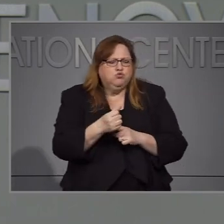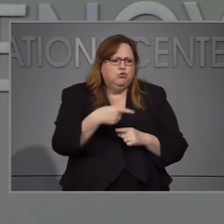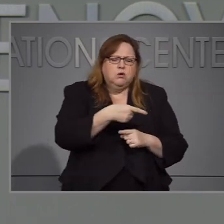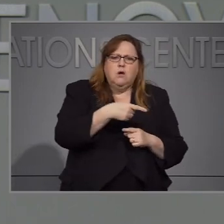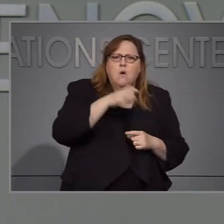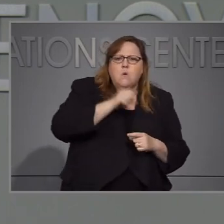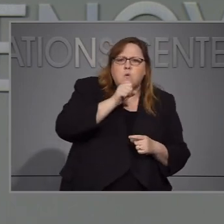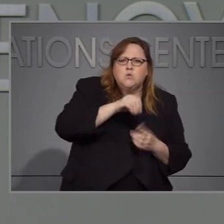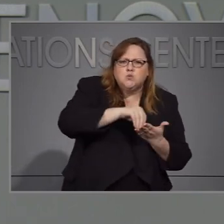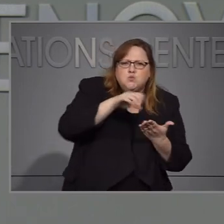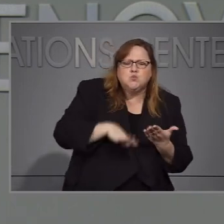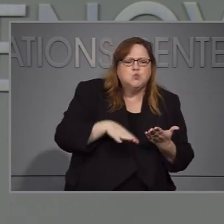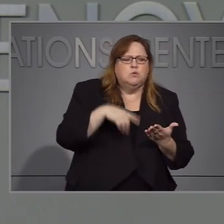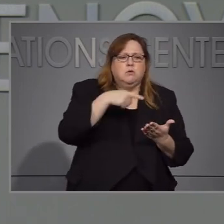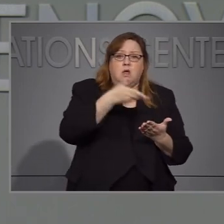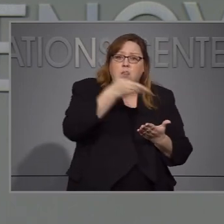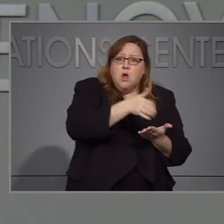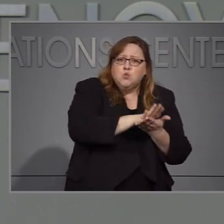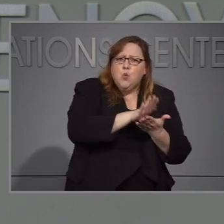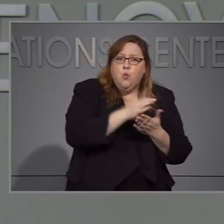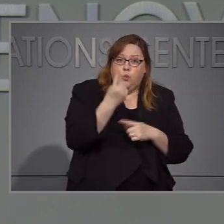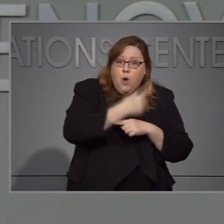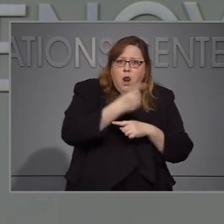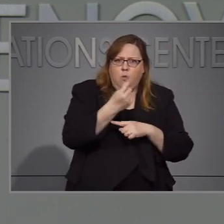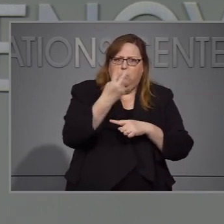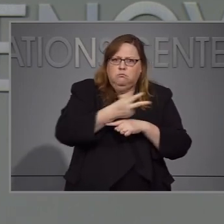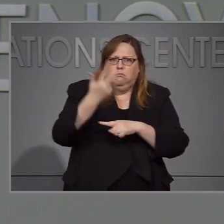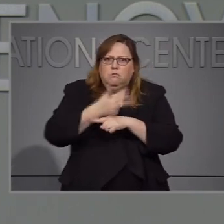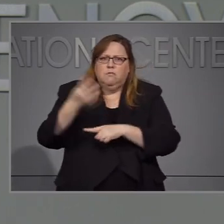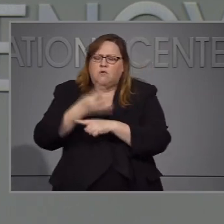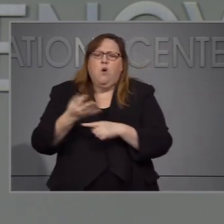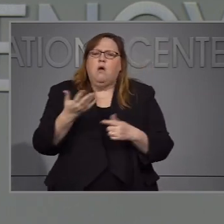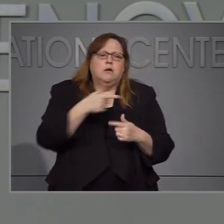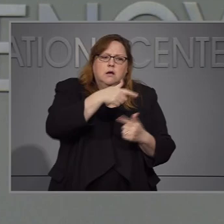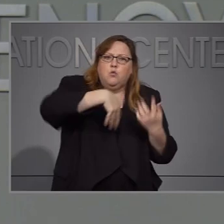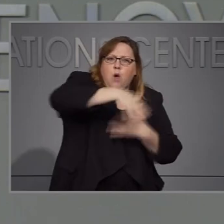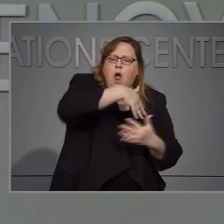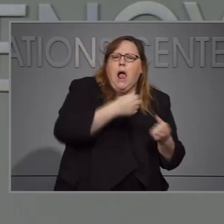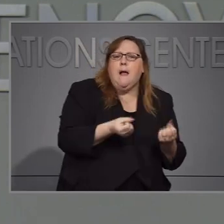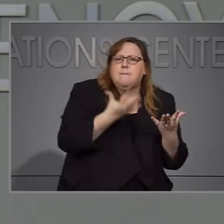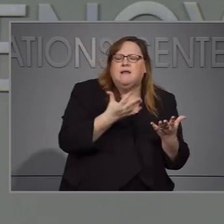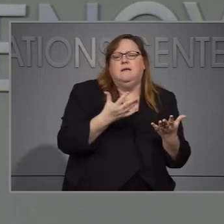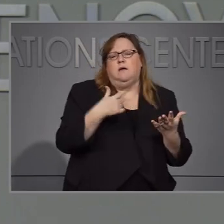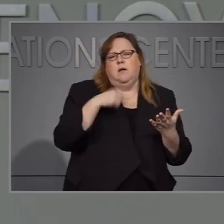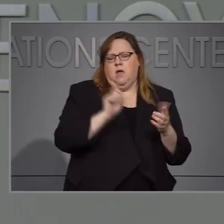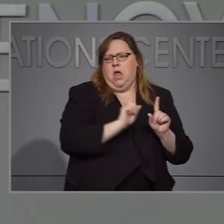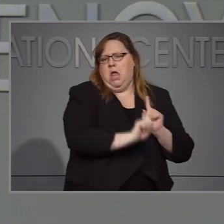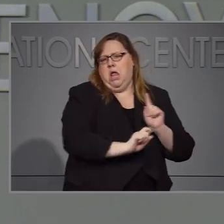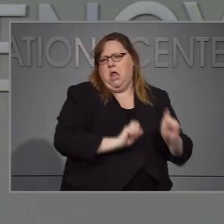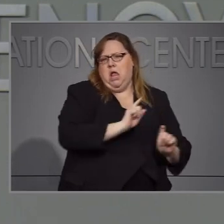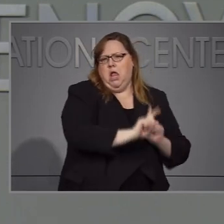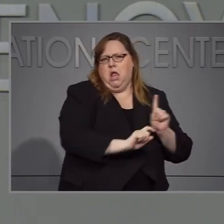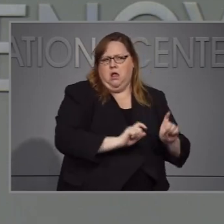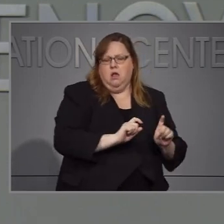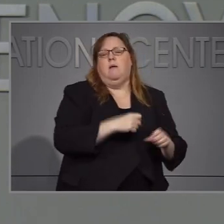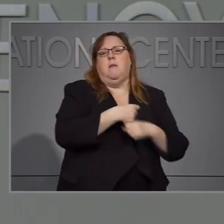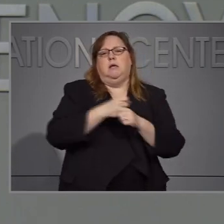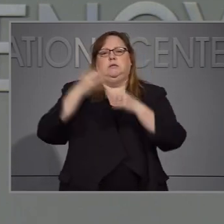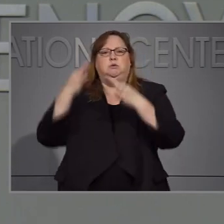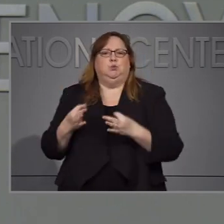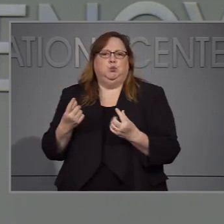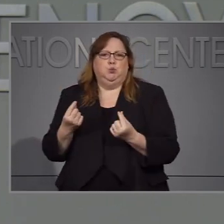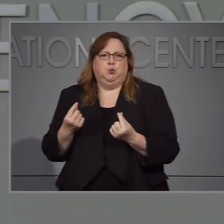how long were they in school, what were their contacts. And that's why we really need local health department involved in each one of those